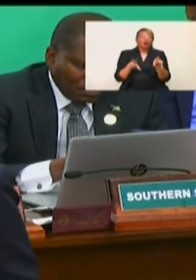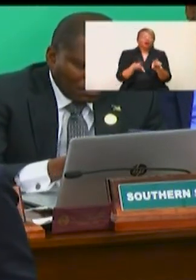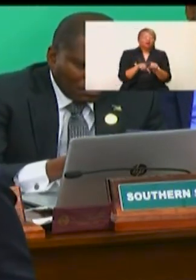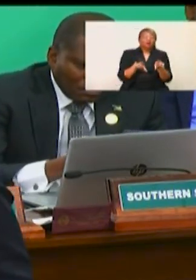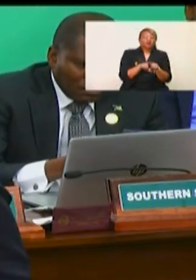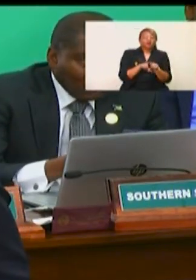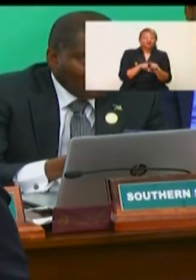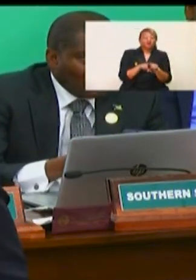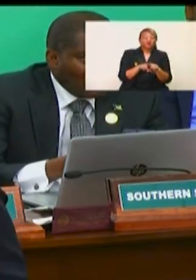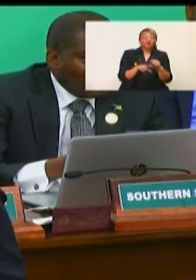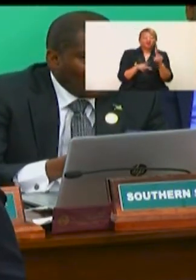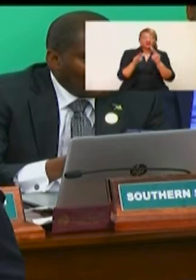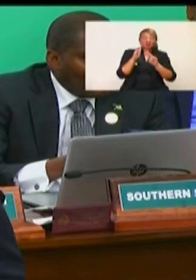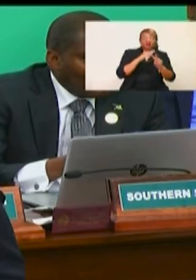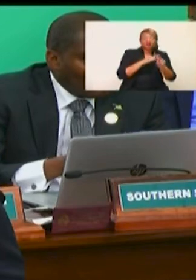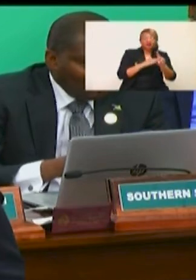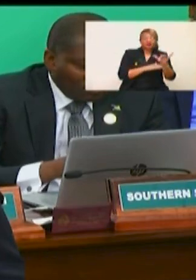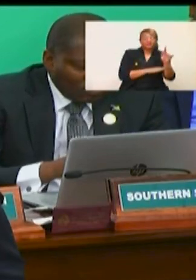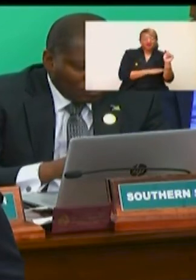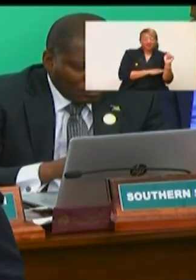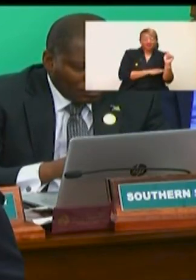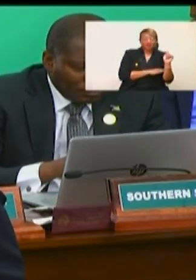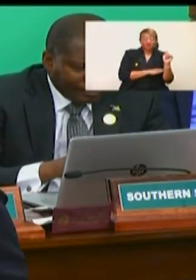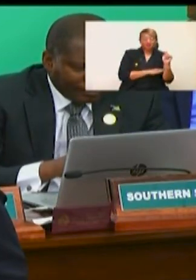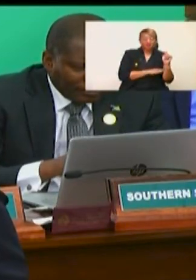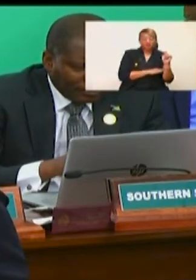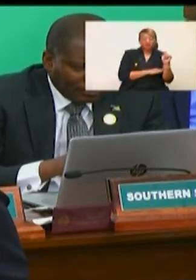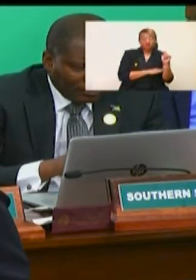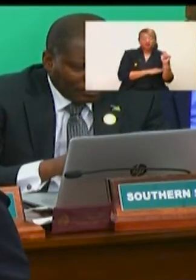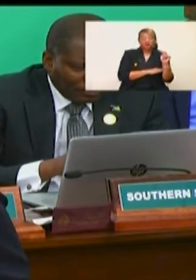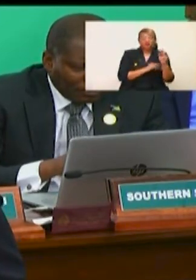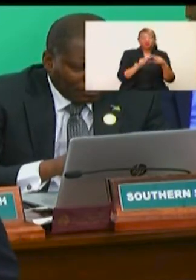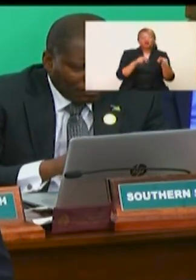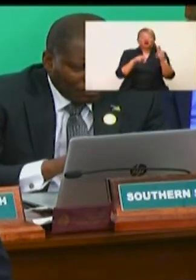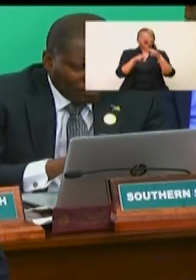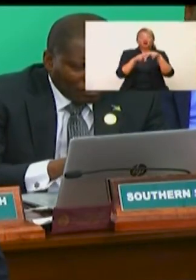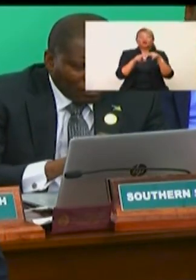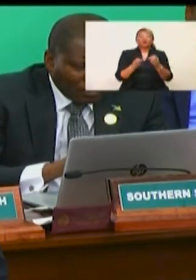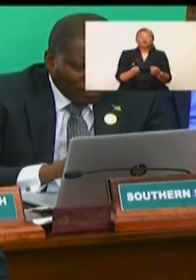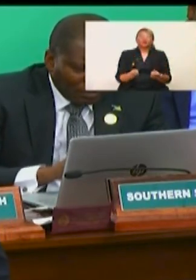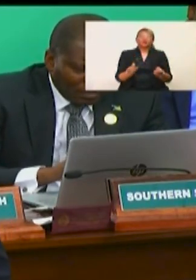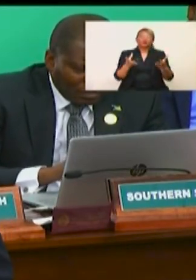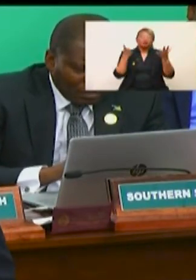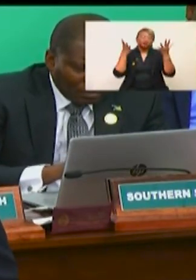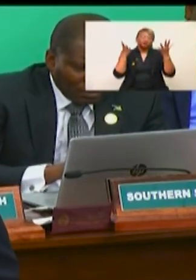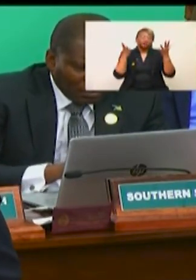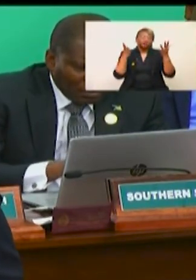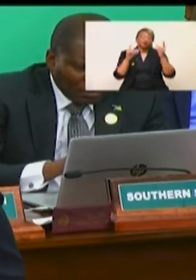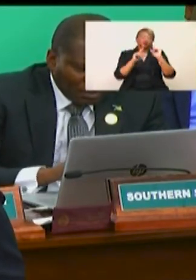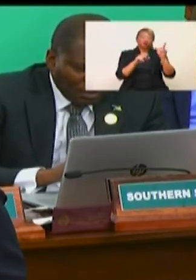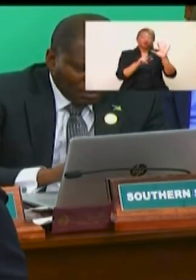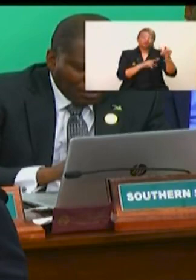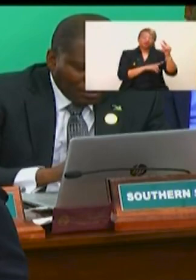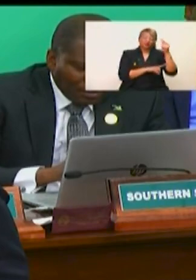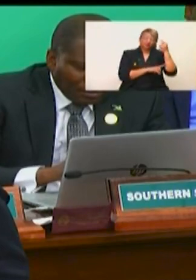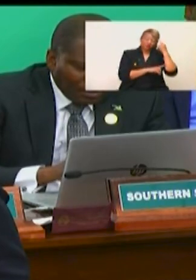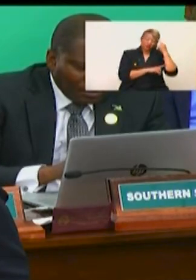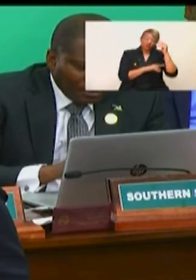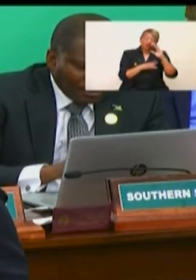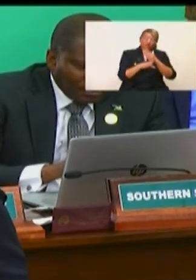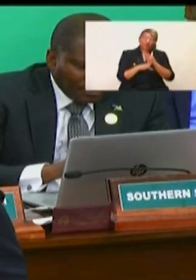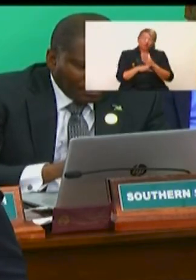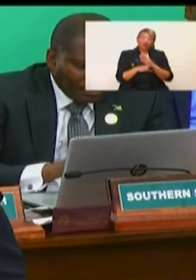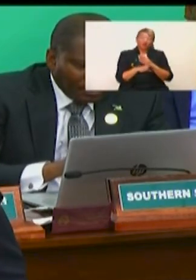Also, if you look at the VAT revenue, it has gone up tremendously. That goes to the government. So the member